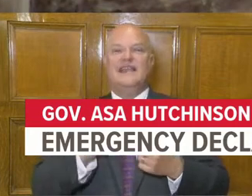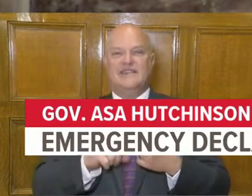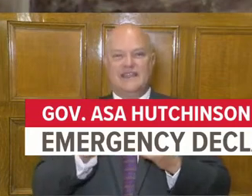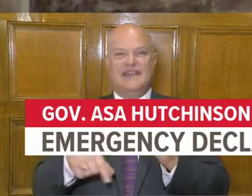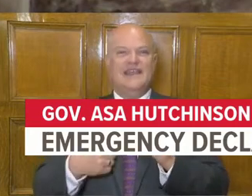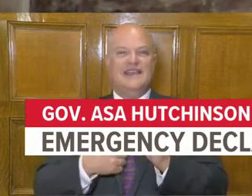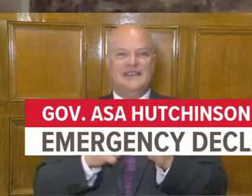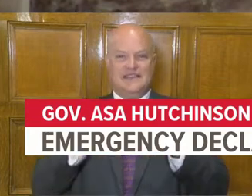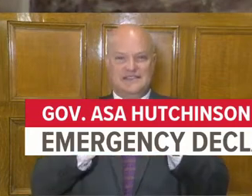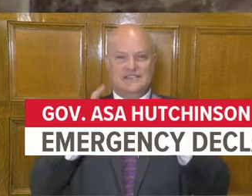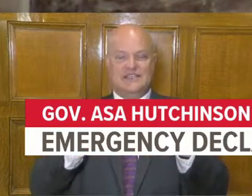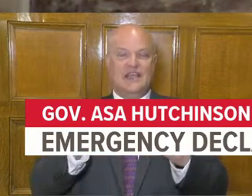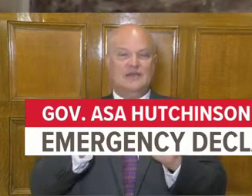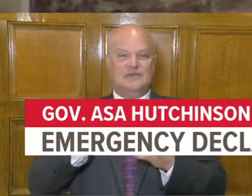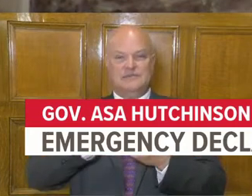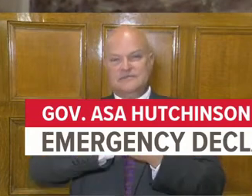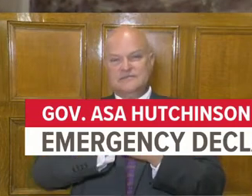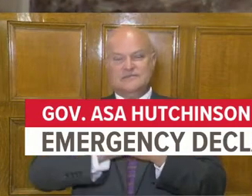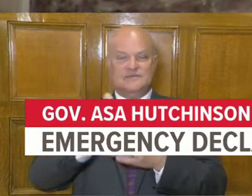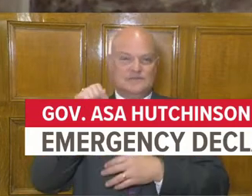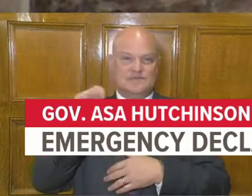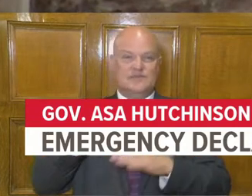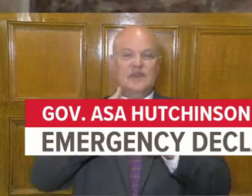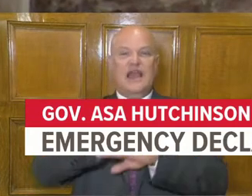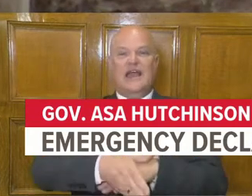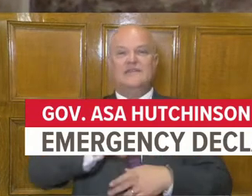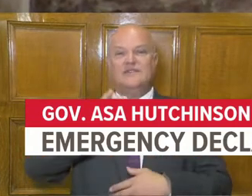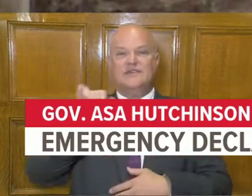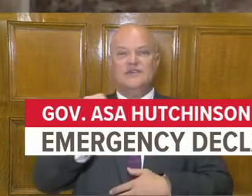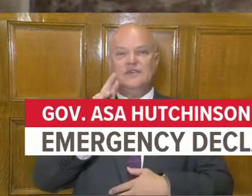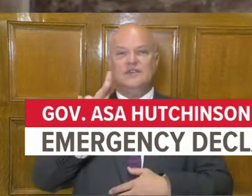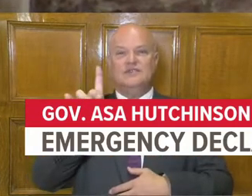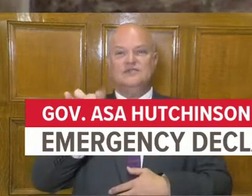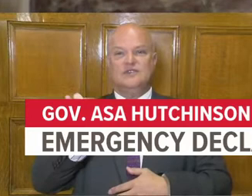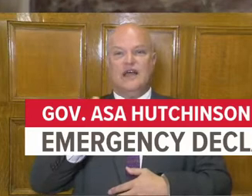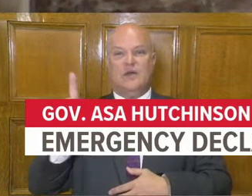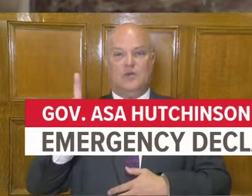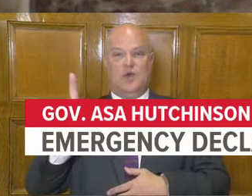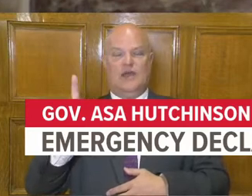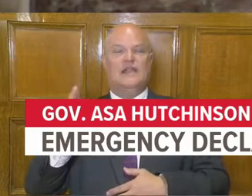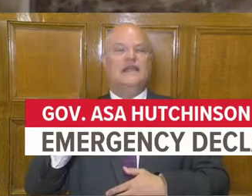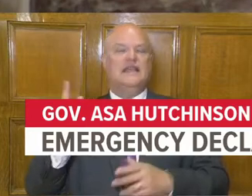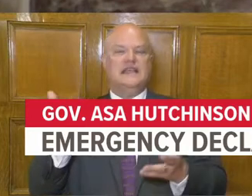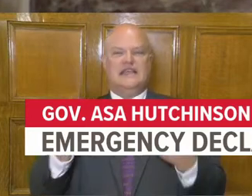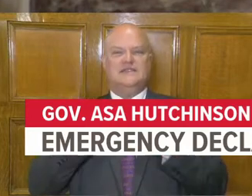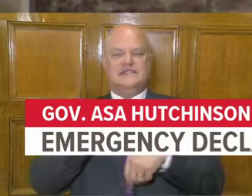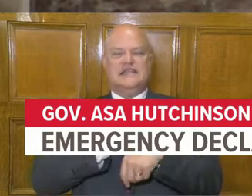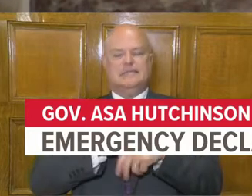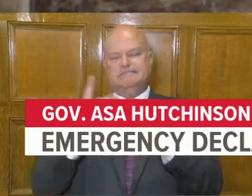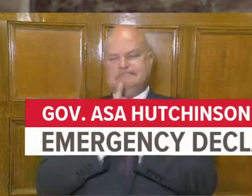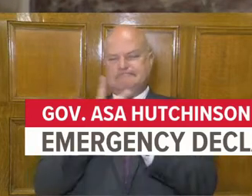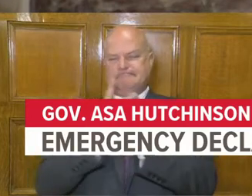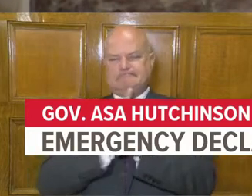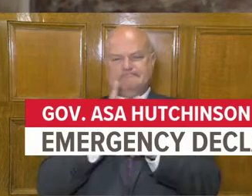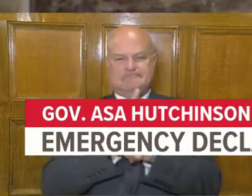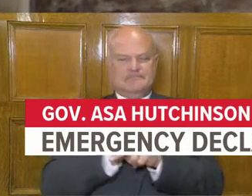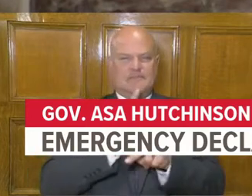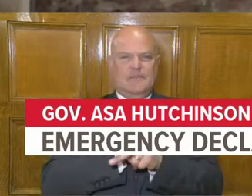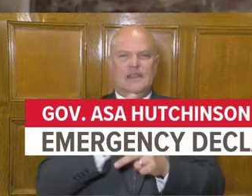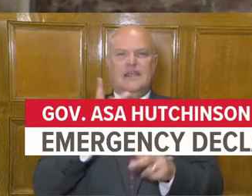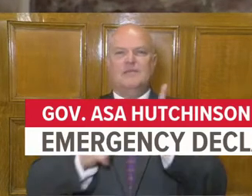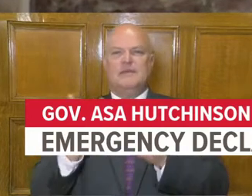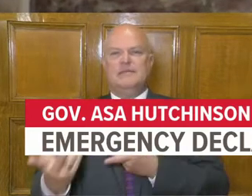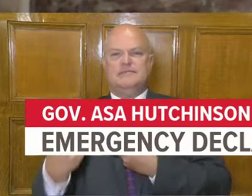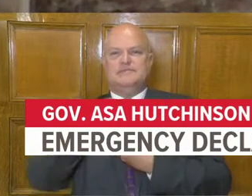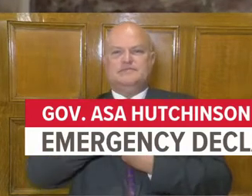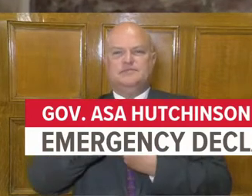this check would be issued after July 1. That gives us time to tabulate and get everybody on board